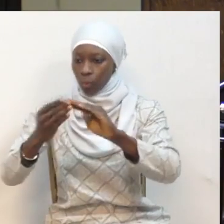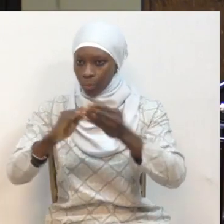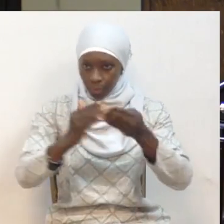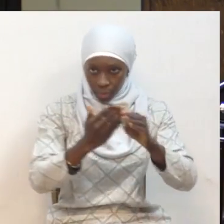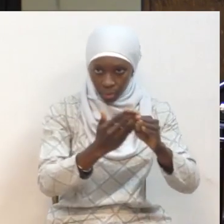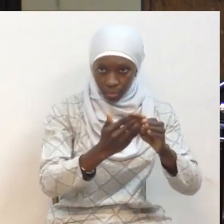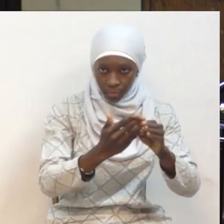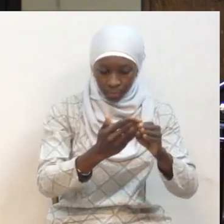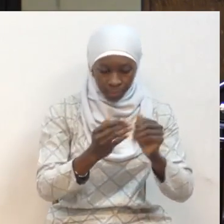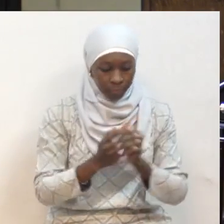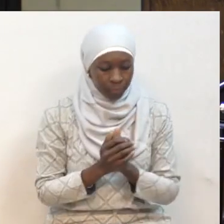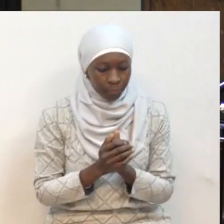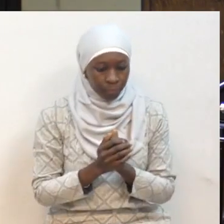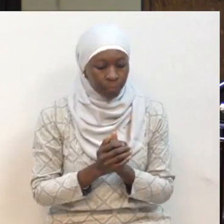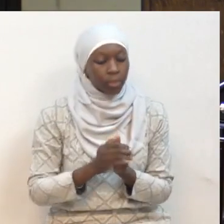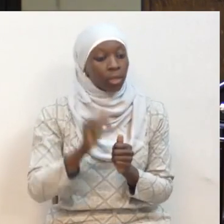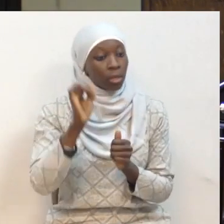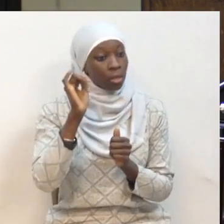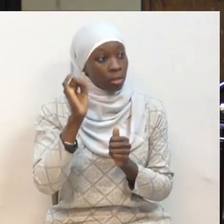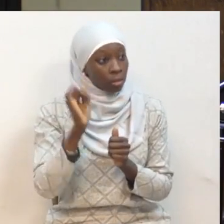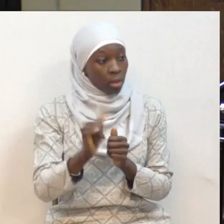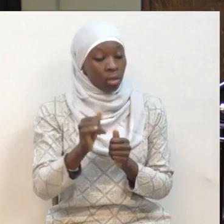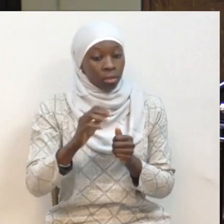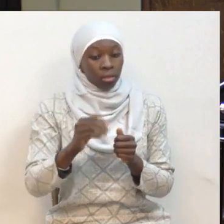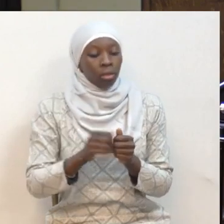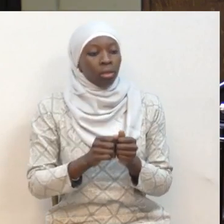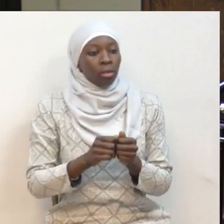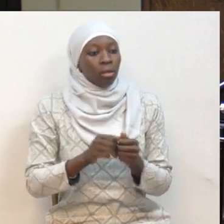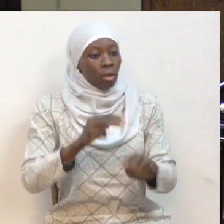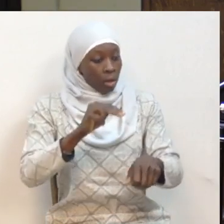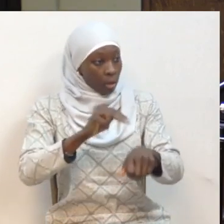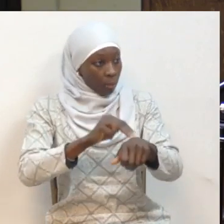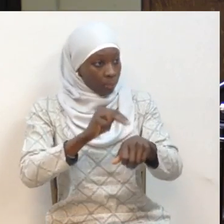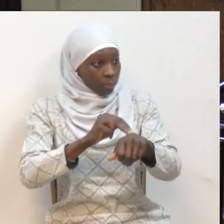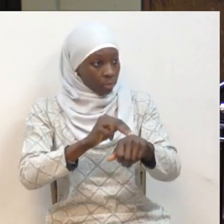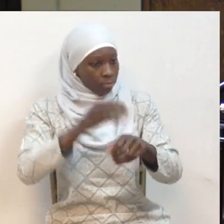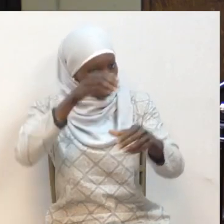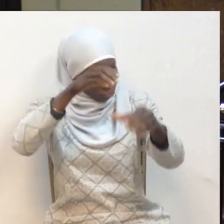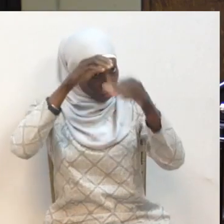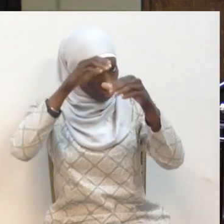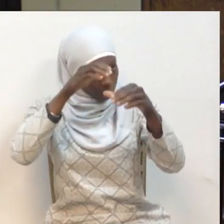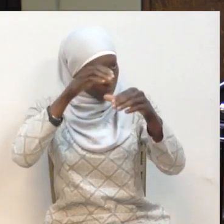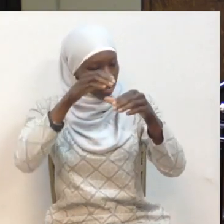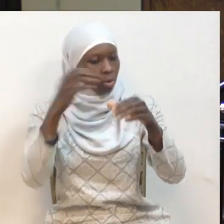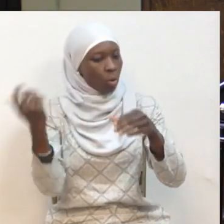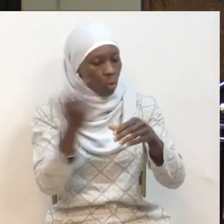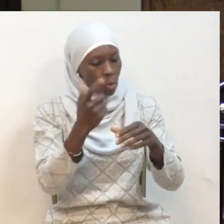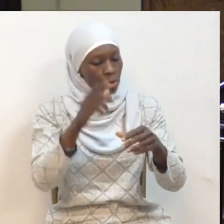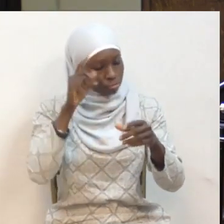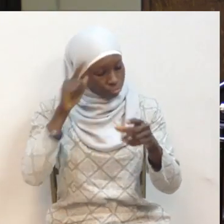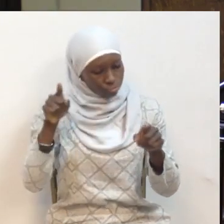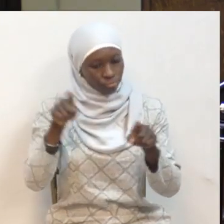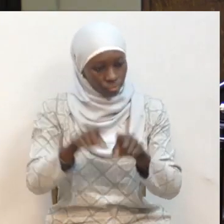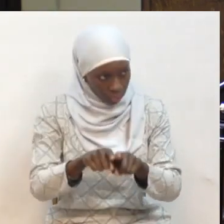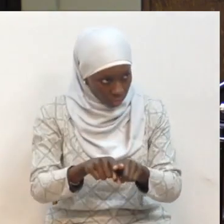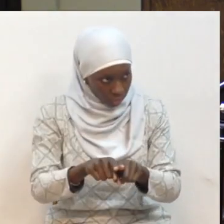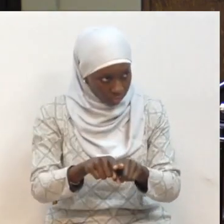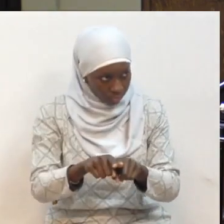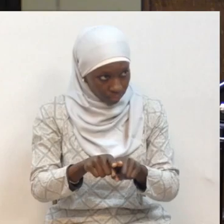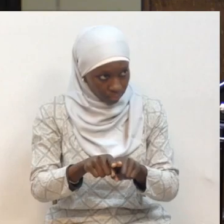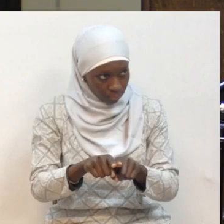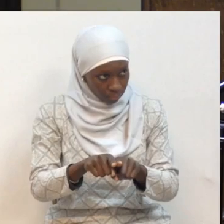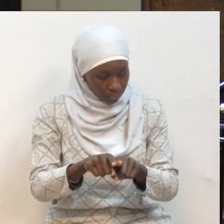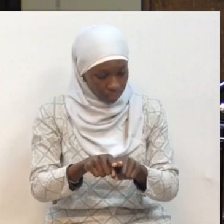position that Muslim scholars have agreed almost unanimously that it is the